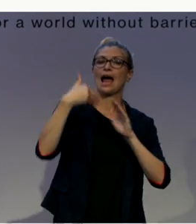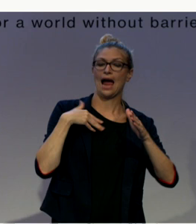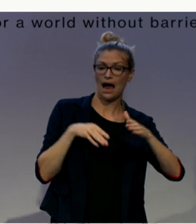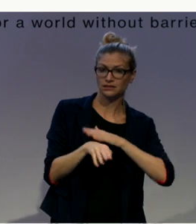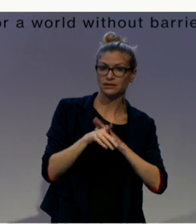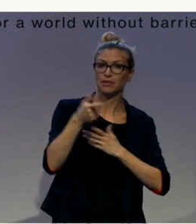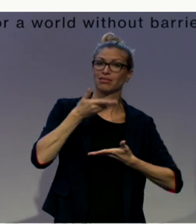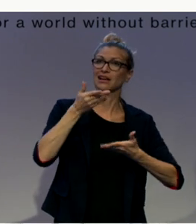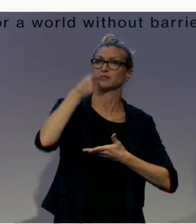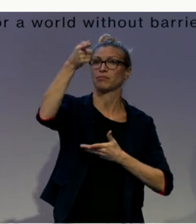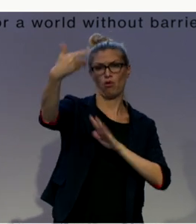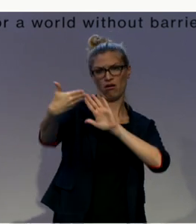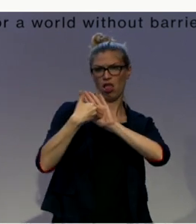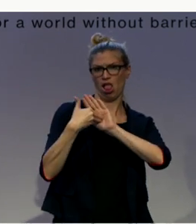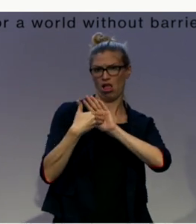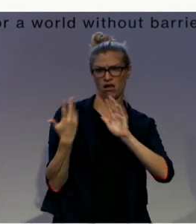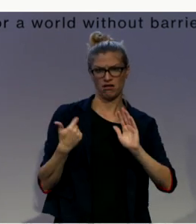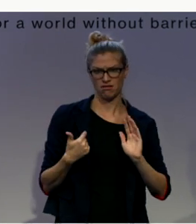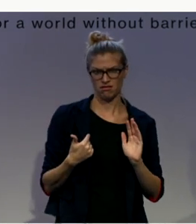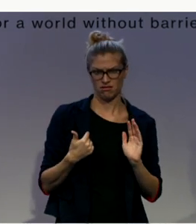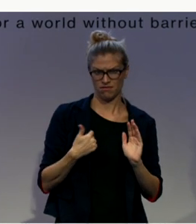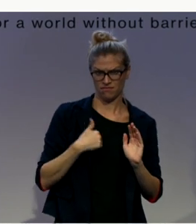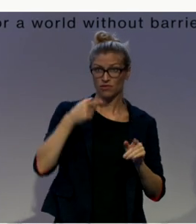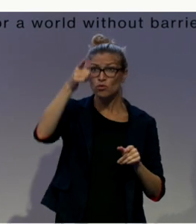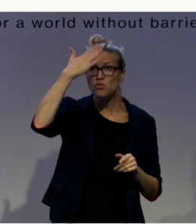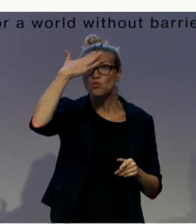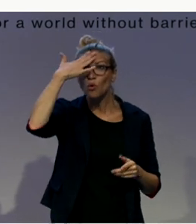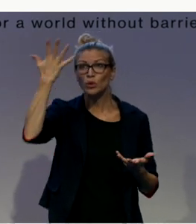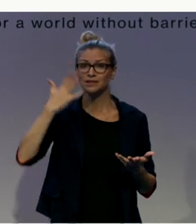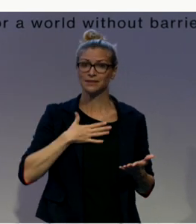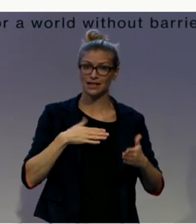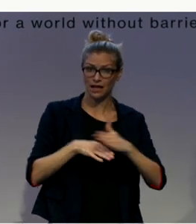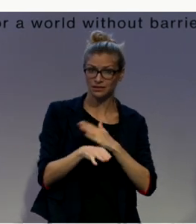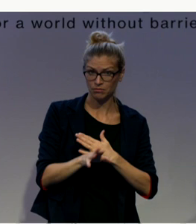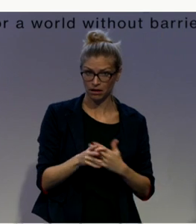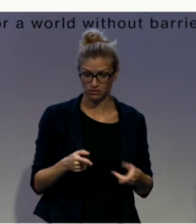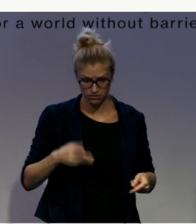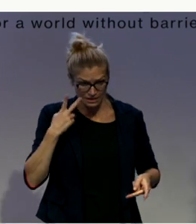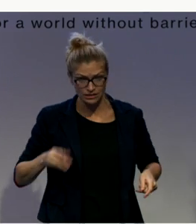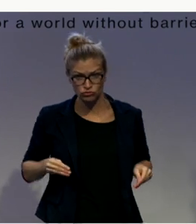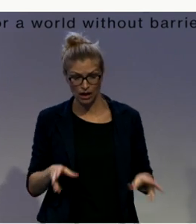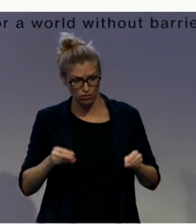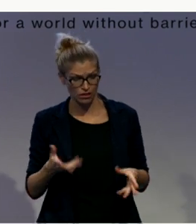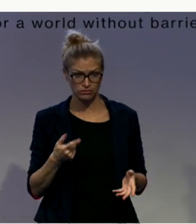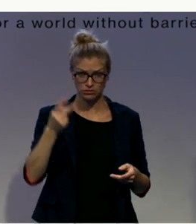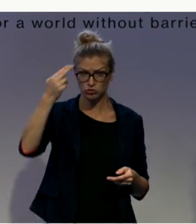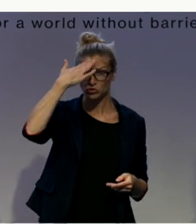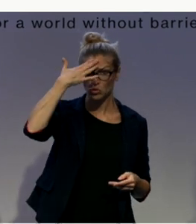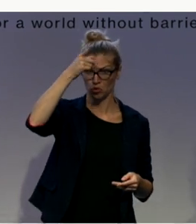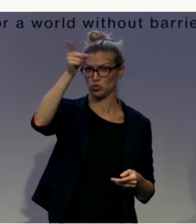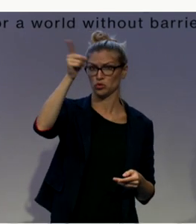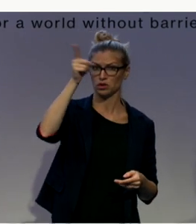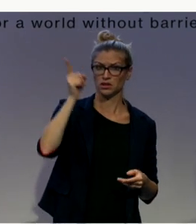your staff trained to have a direct boss who is maybe visually challenged or